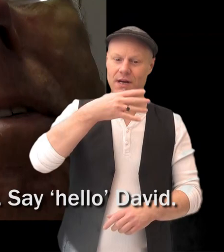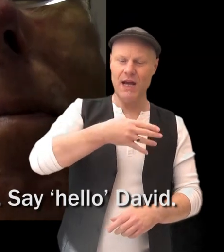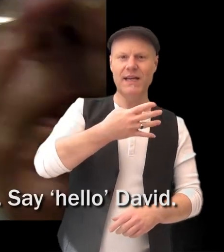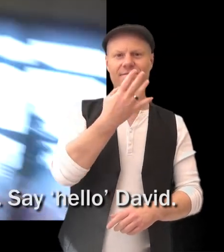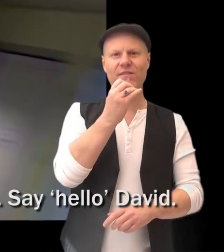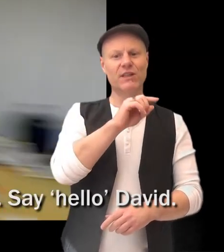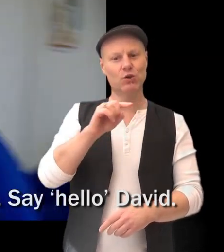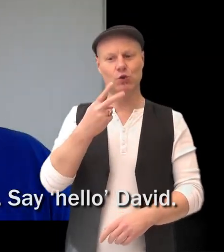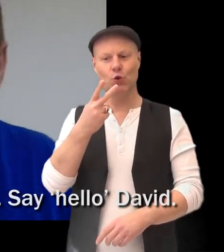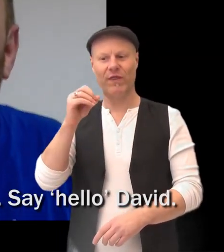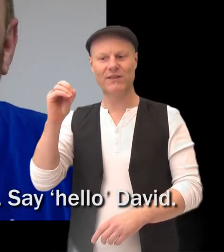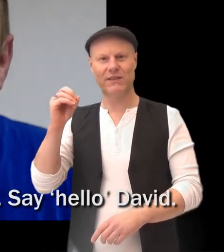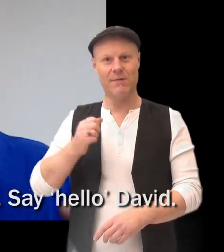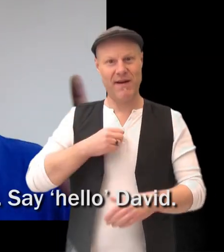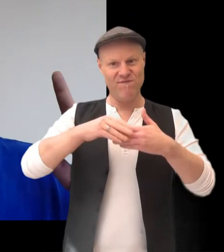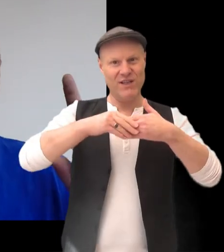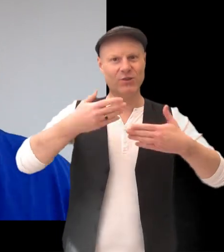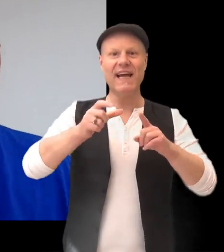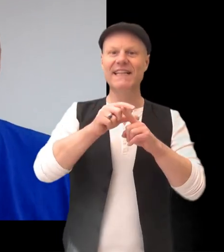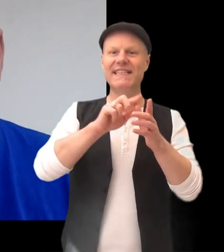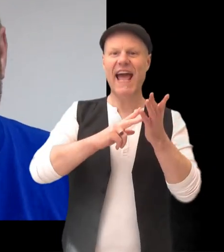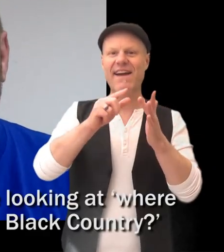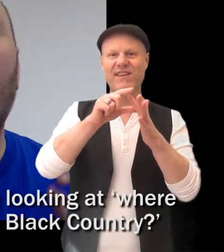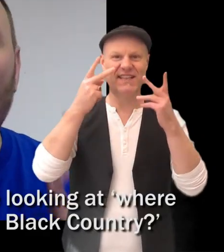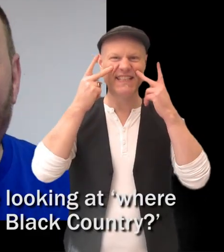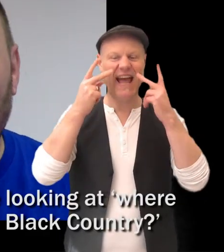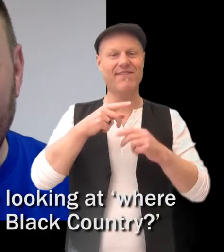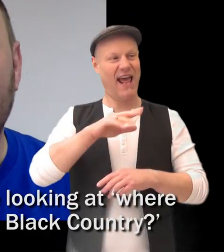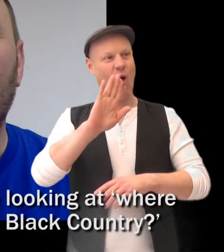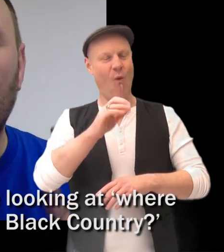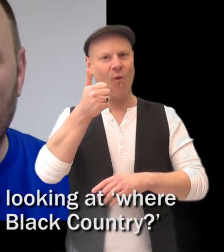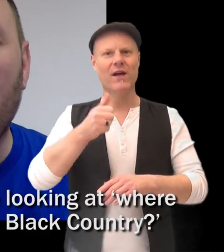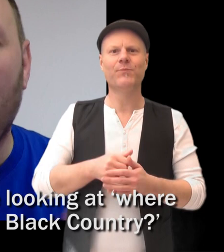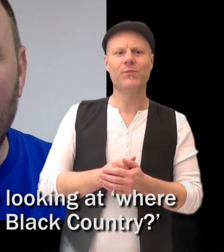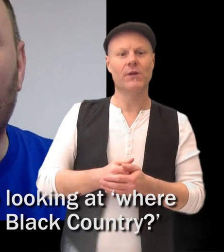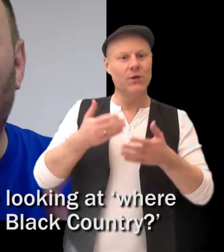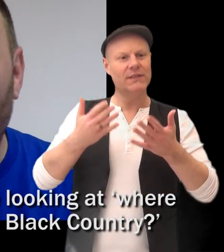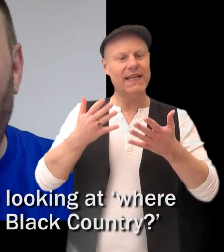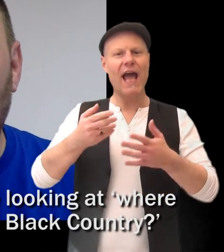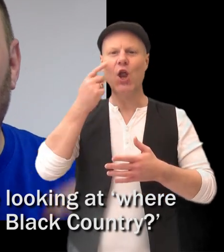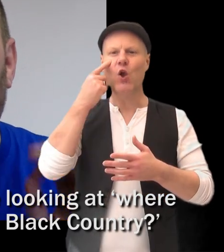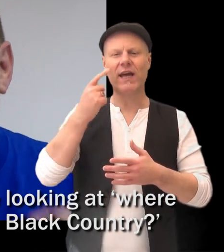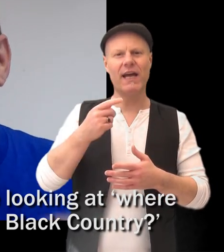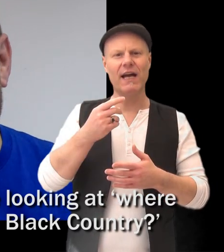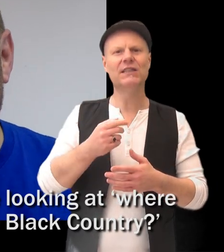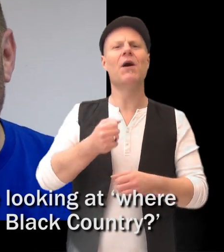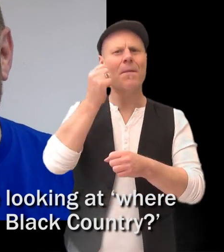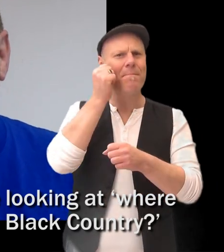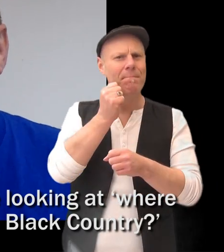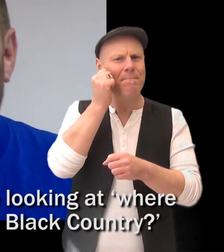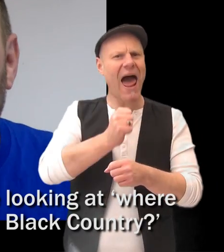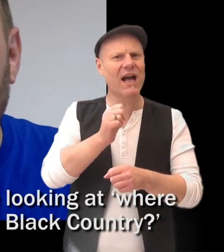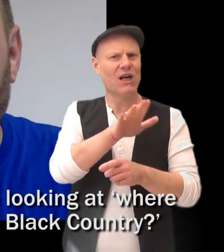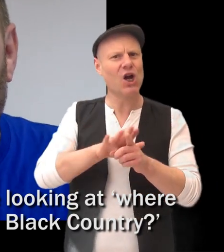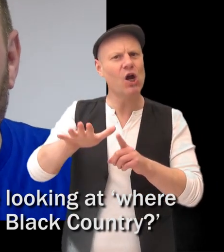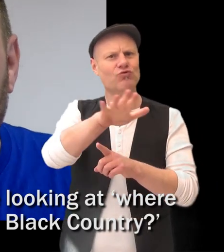do. There you go. And we're going to be looking at where is the geographical location of the black country,